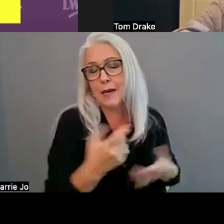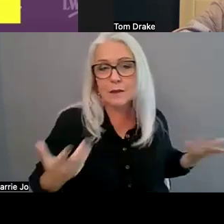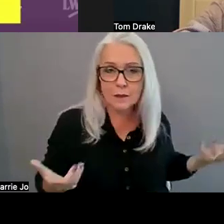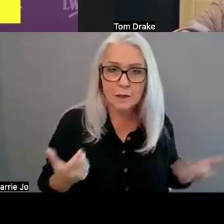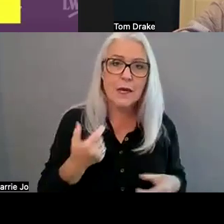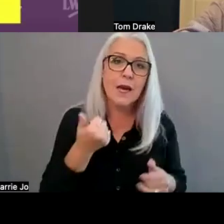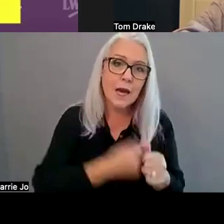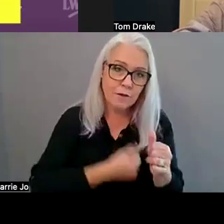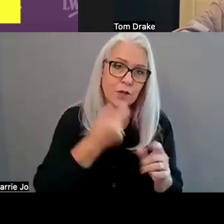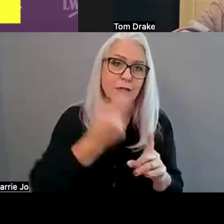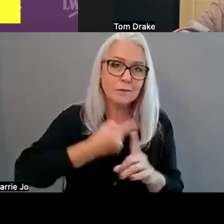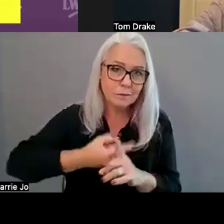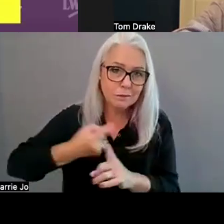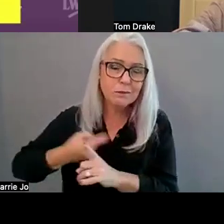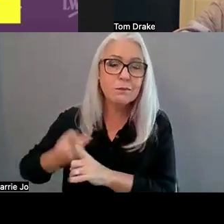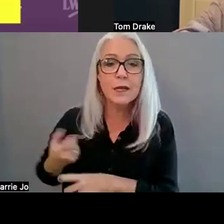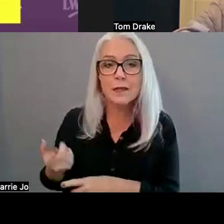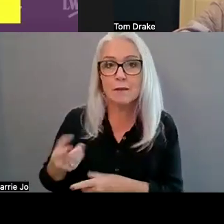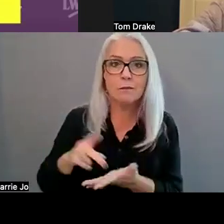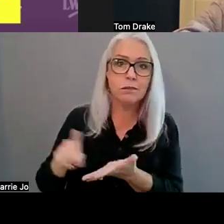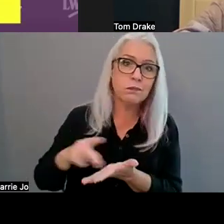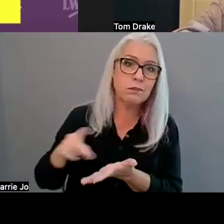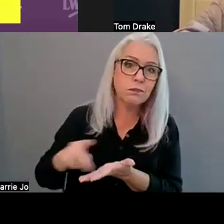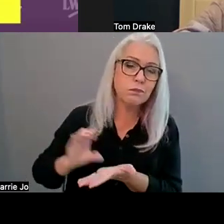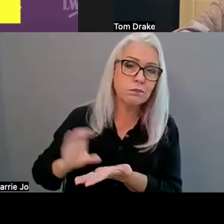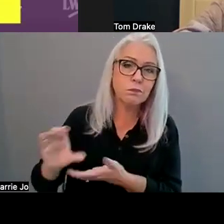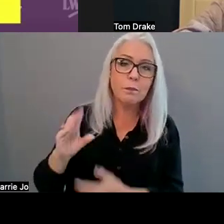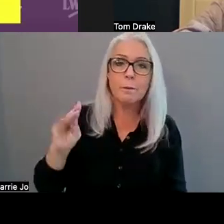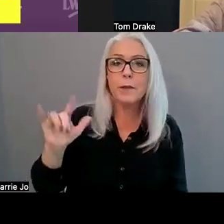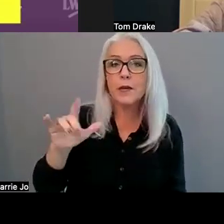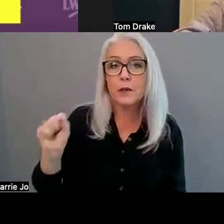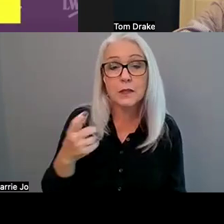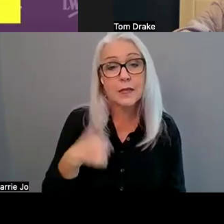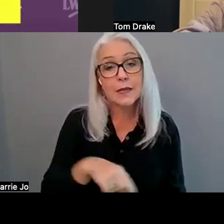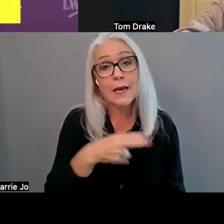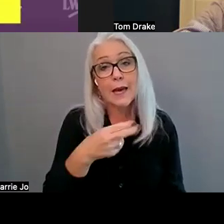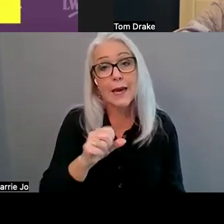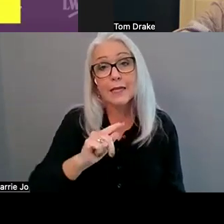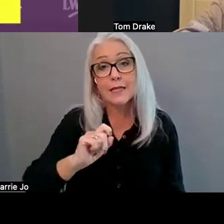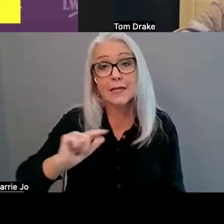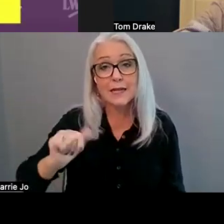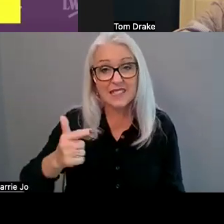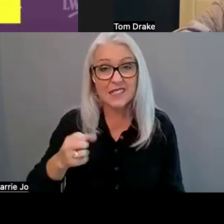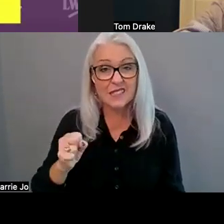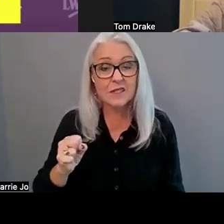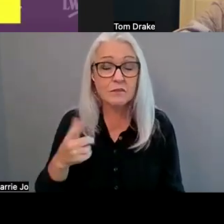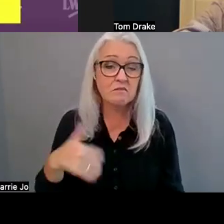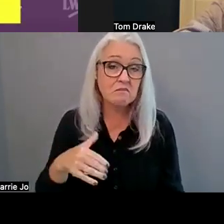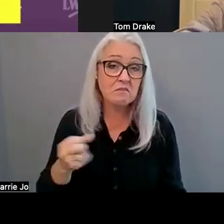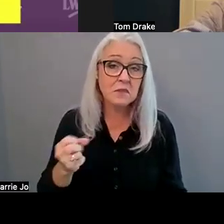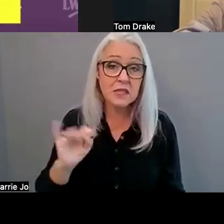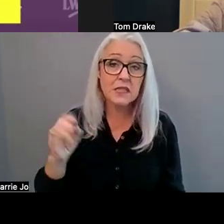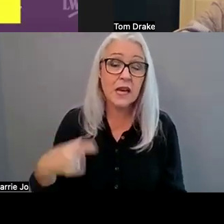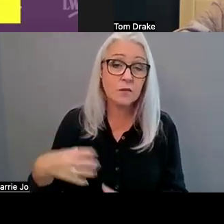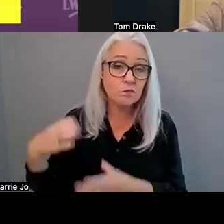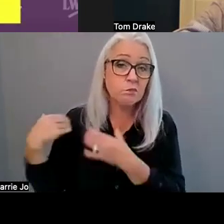when we have to pay our bills. While Hastings is one of the smaller tax burdens that we all have to endure, it still is something that I